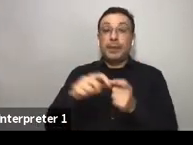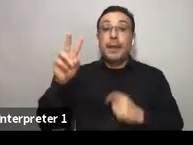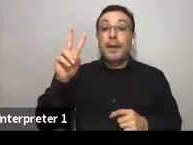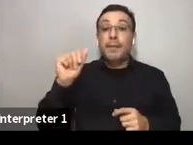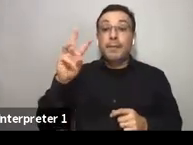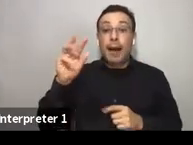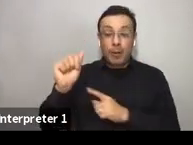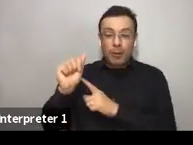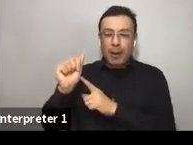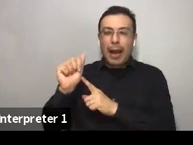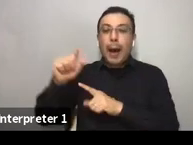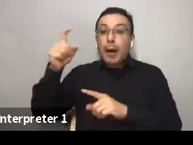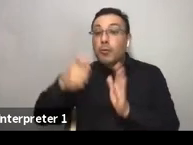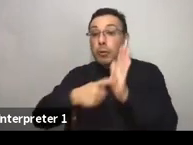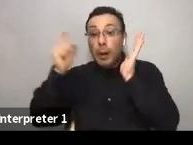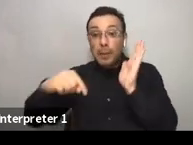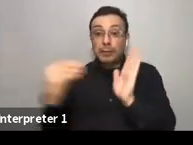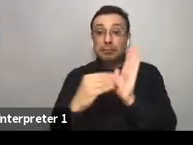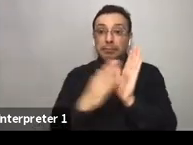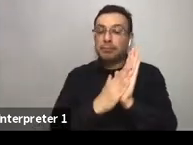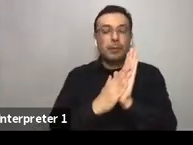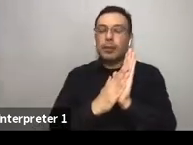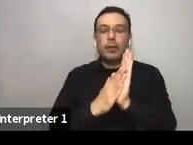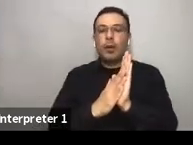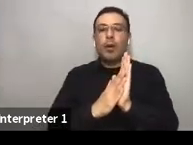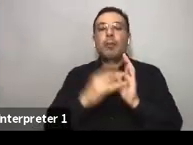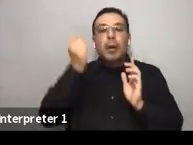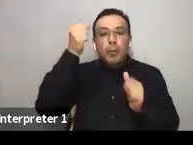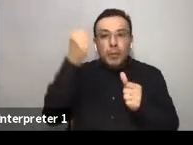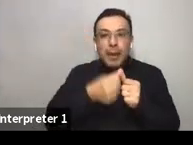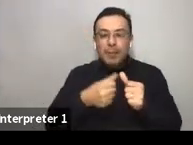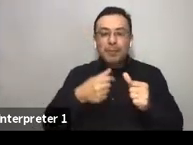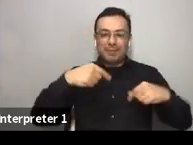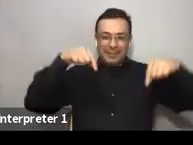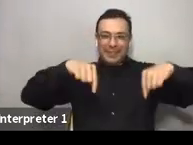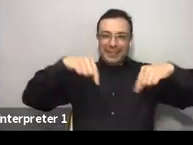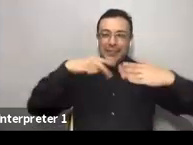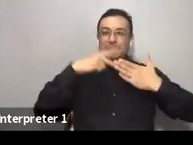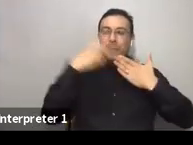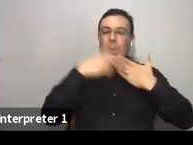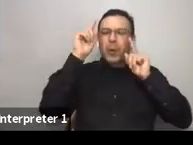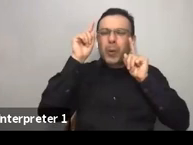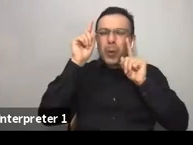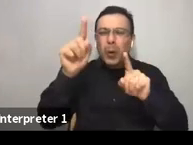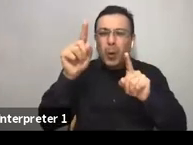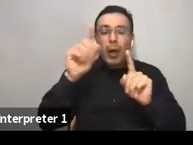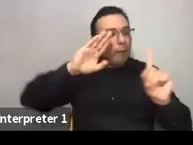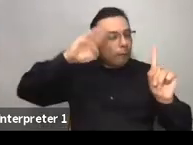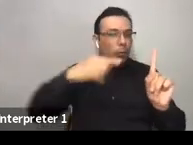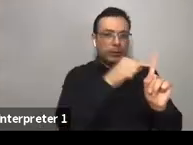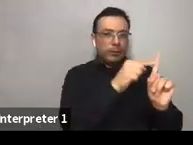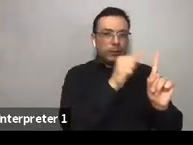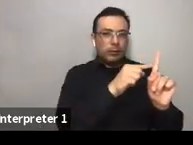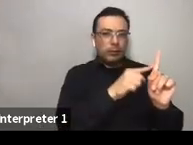the important part is that it's on survivor-centered and informed. And this has come up a lot,